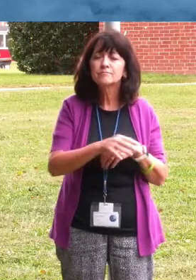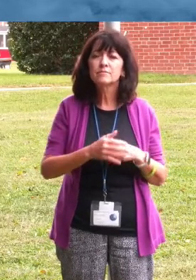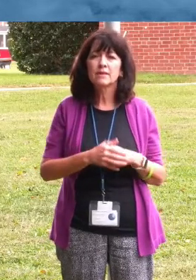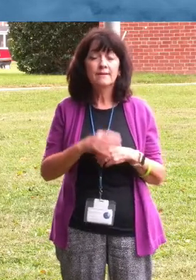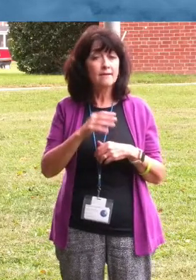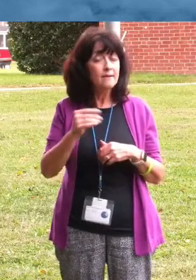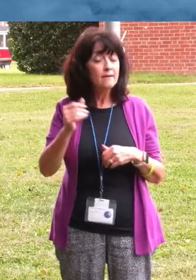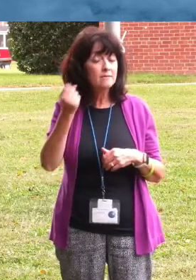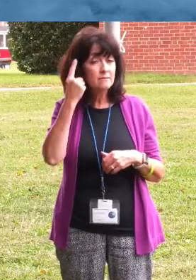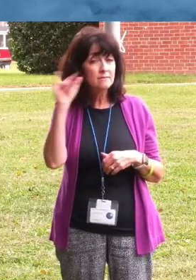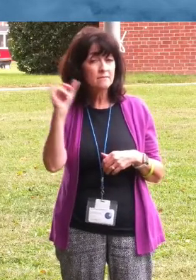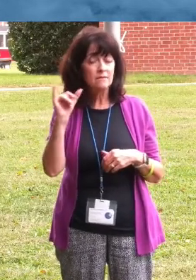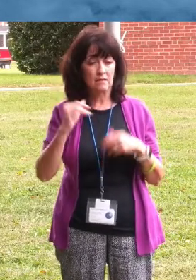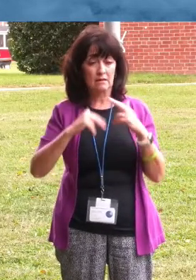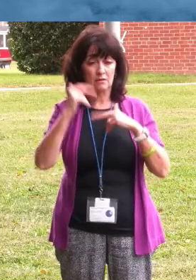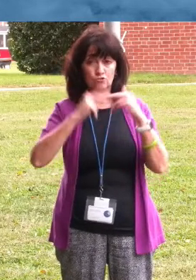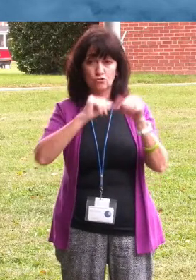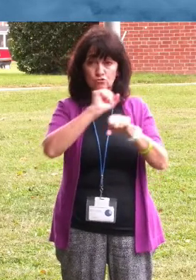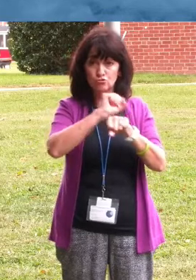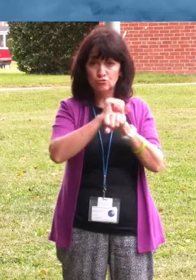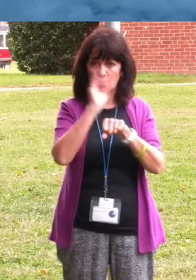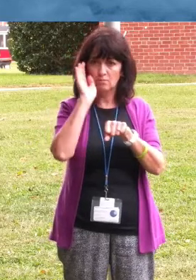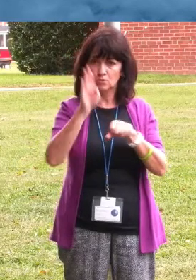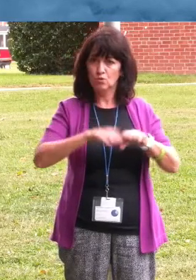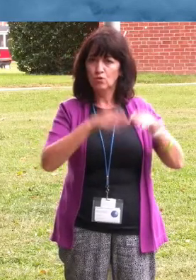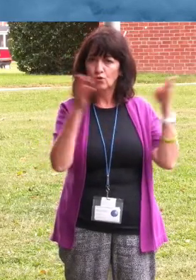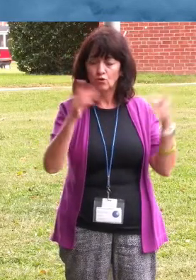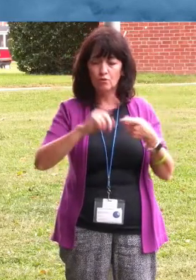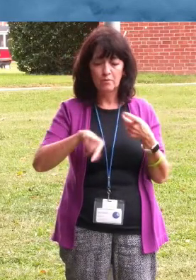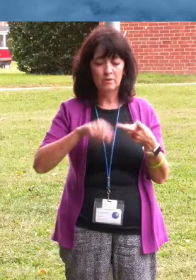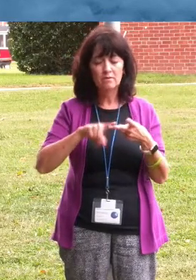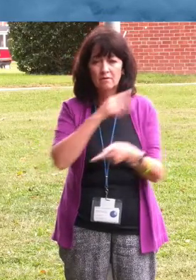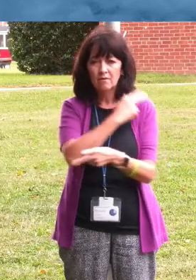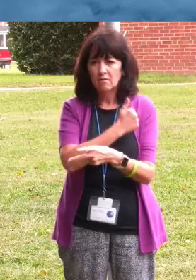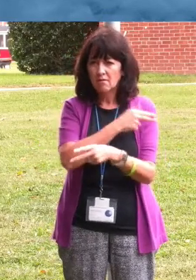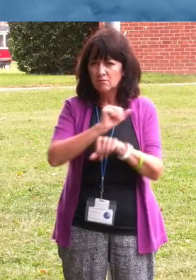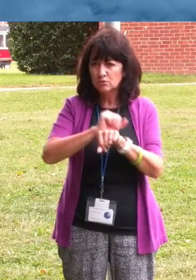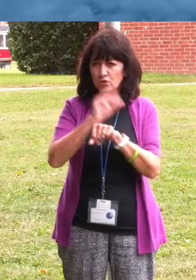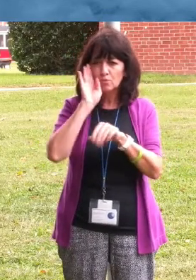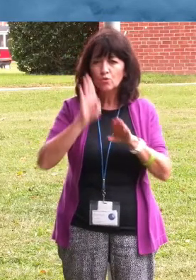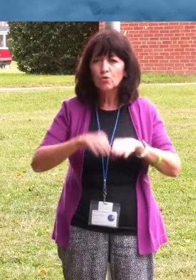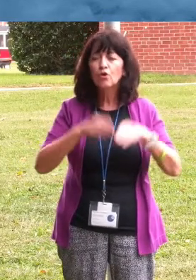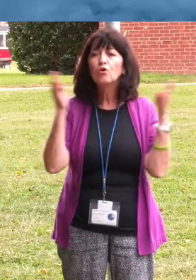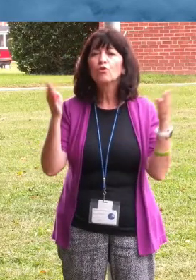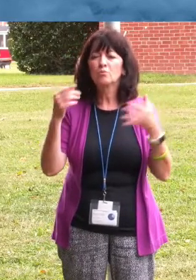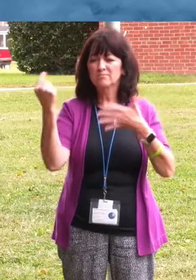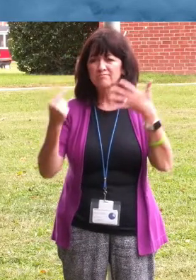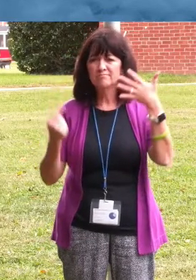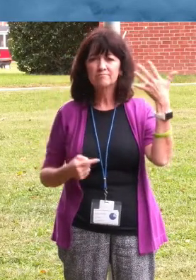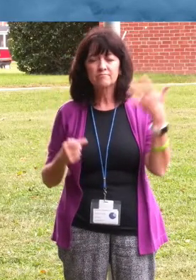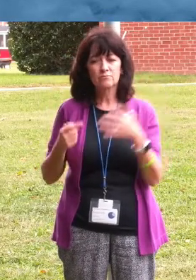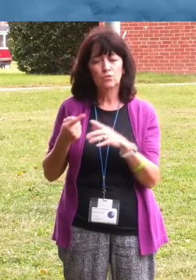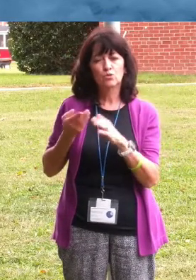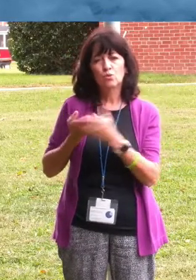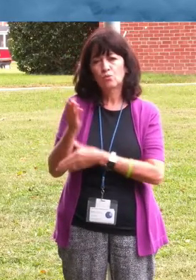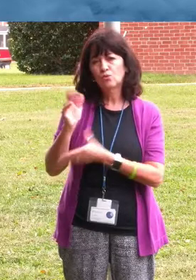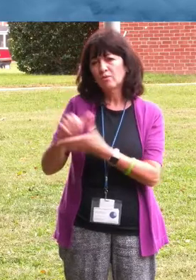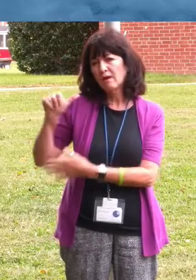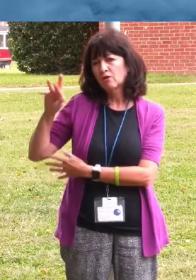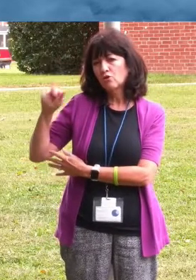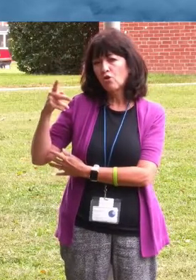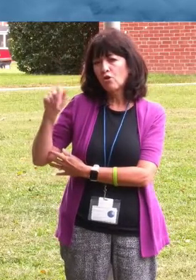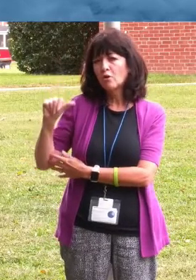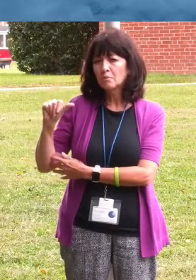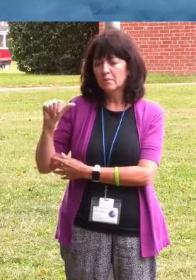again is a priority of ours and of the ARPA funding. I'm told that the